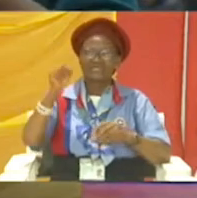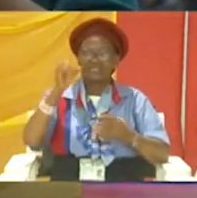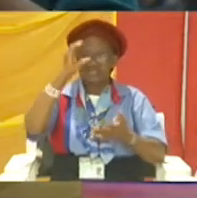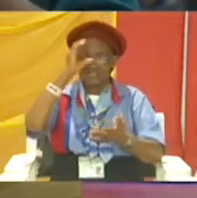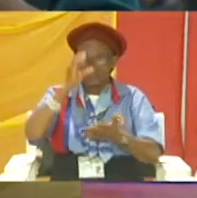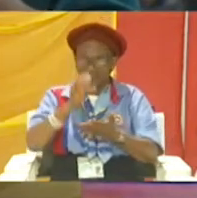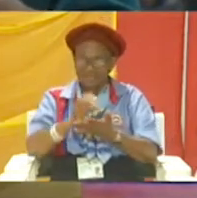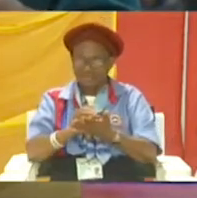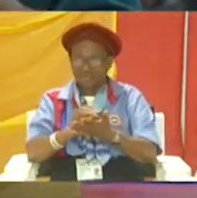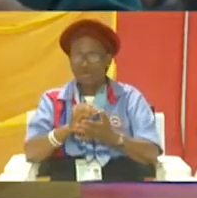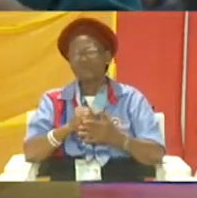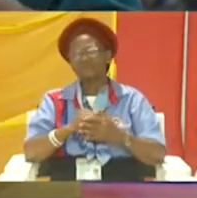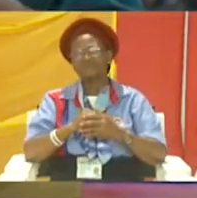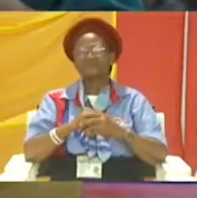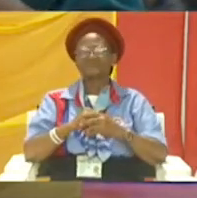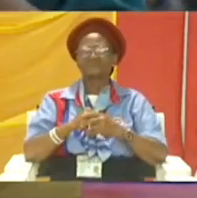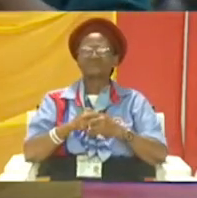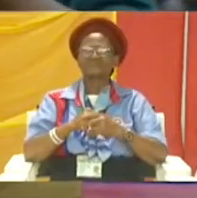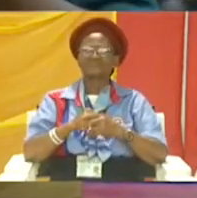picture,